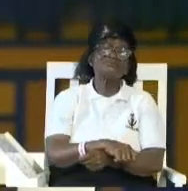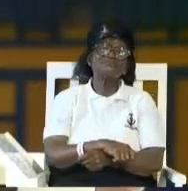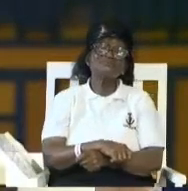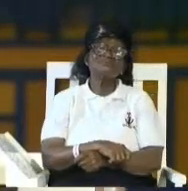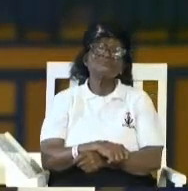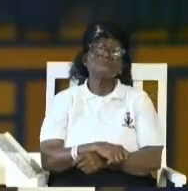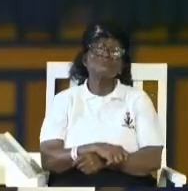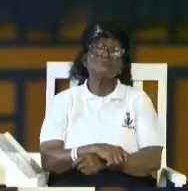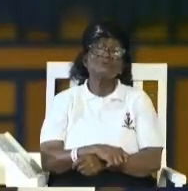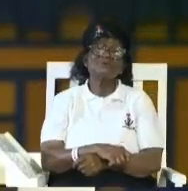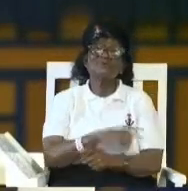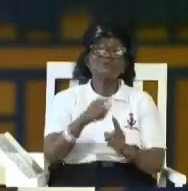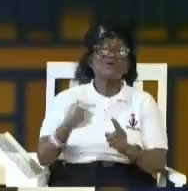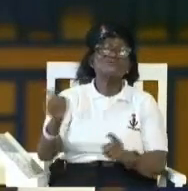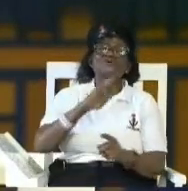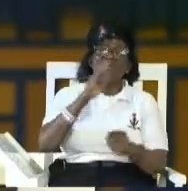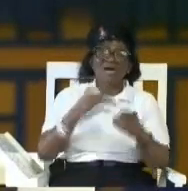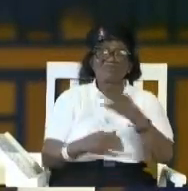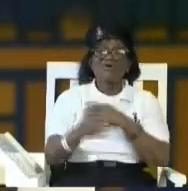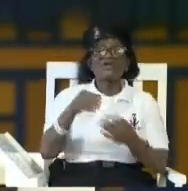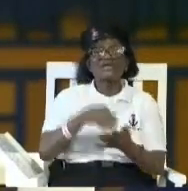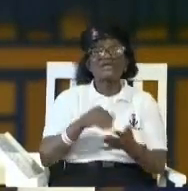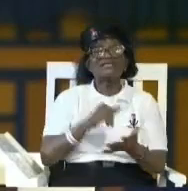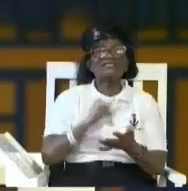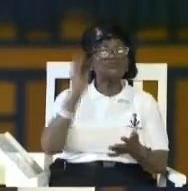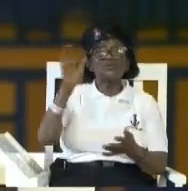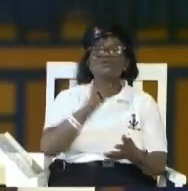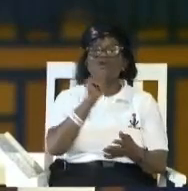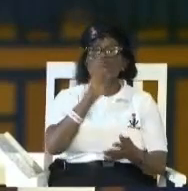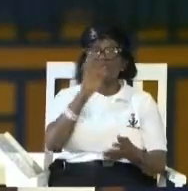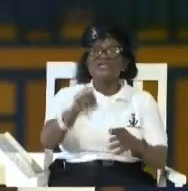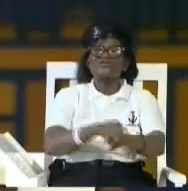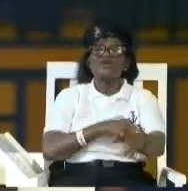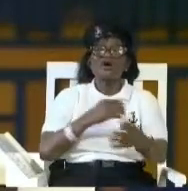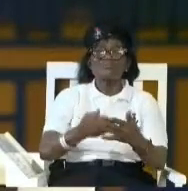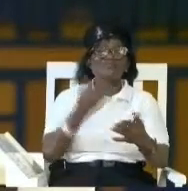When you are born again, it's not going to be long before